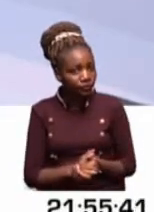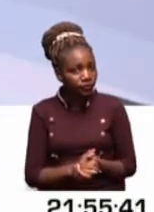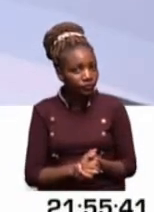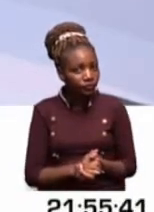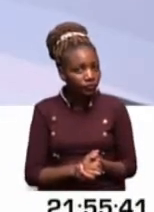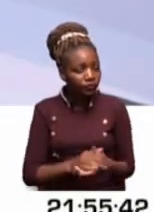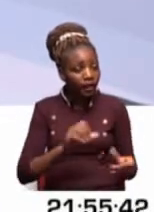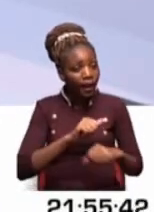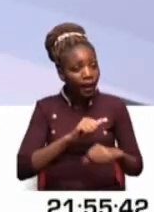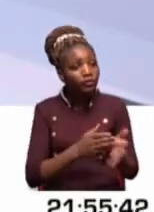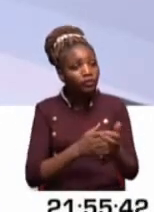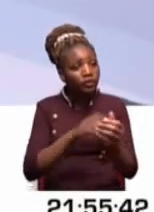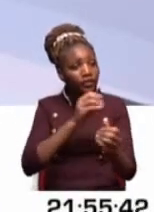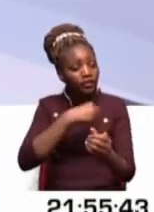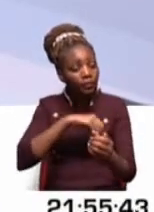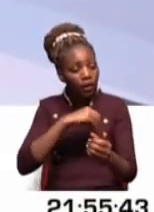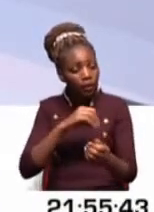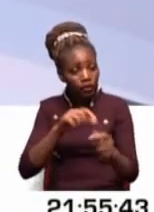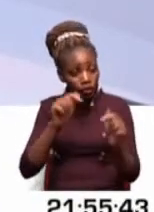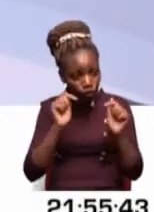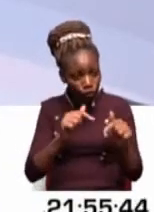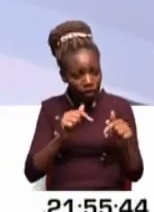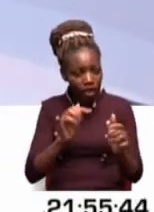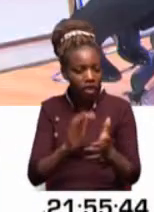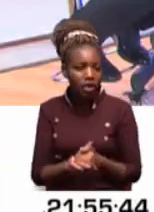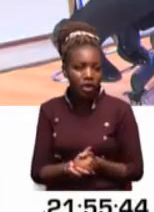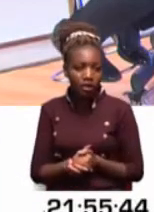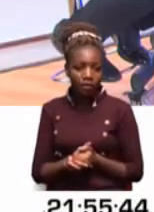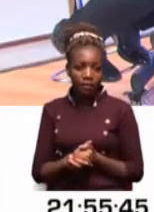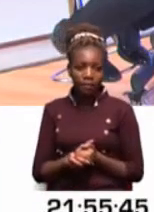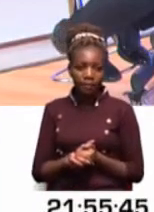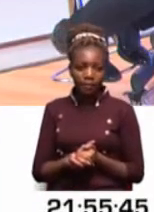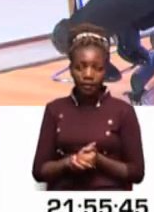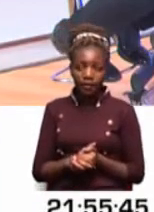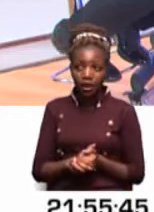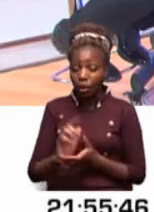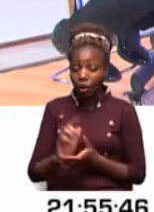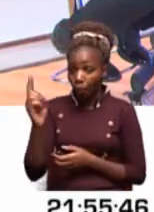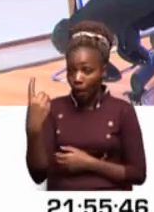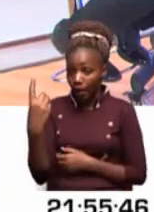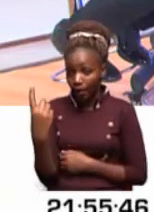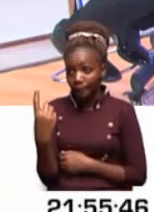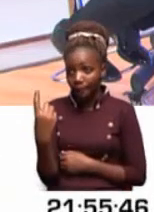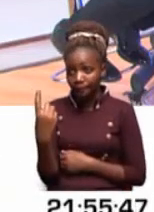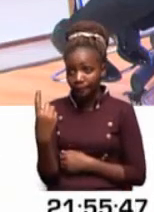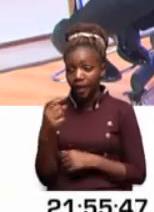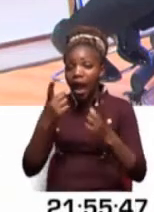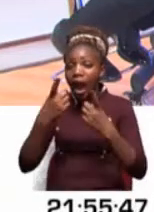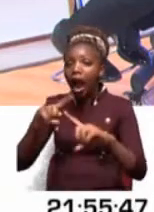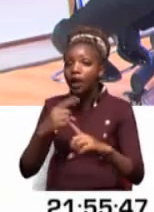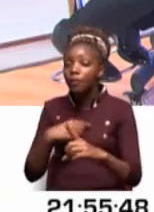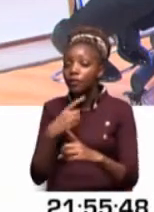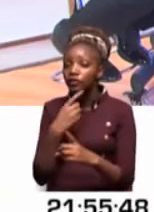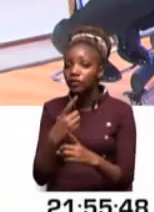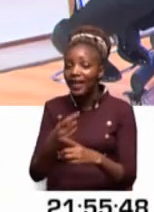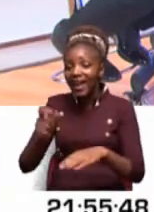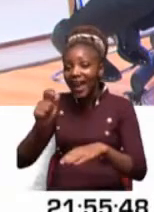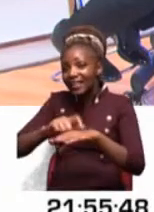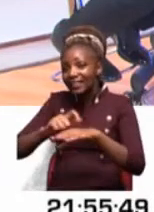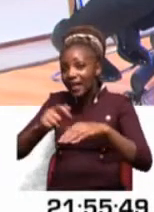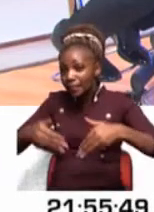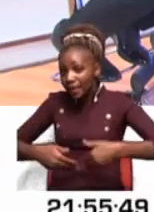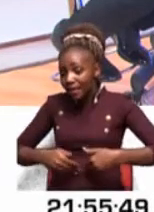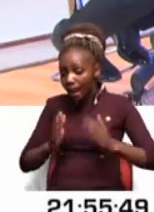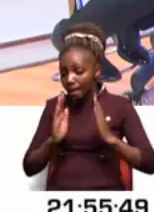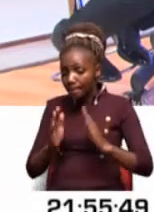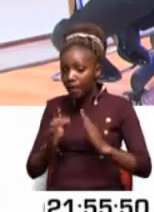leadership is not doing that ought to be done? One is, let me see. When the young man says the country is, we are